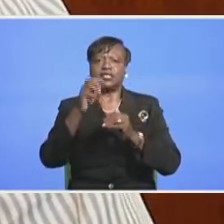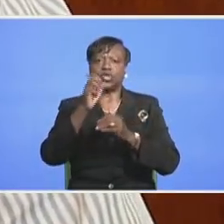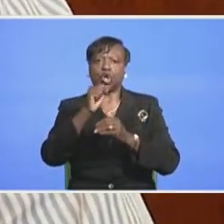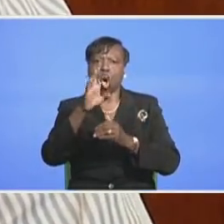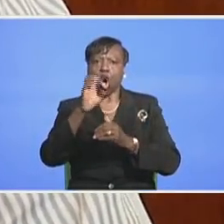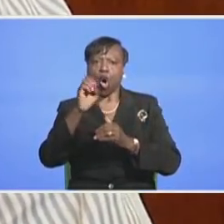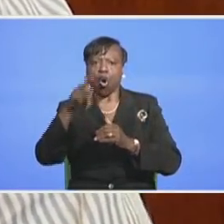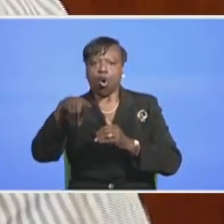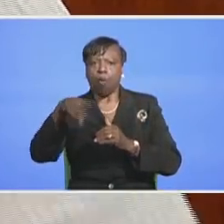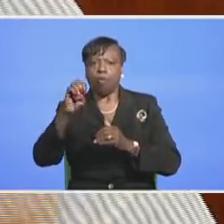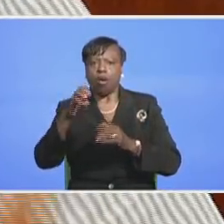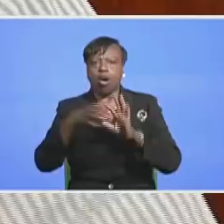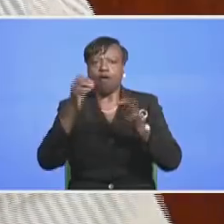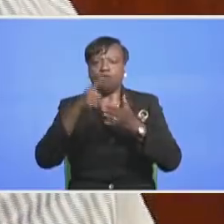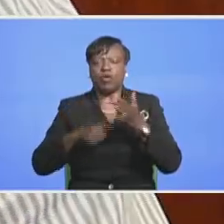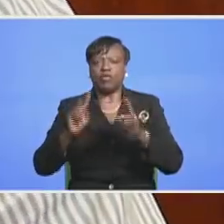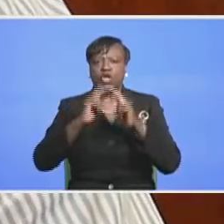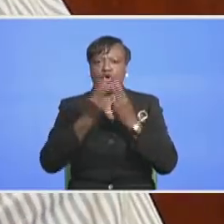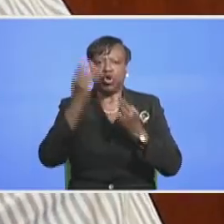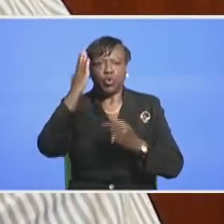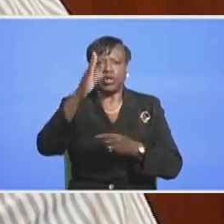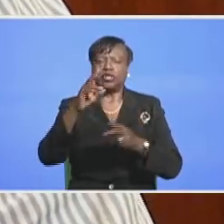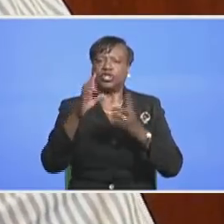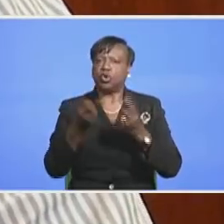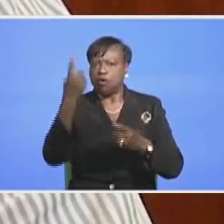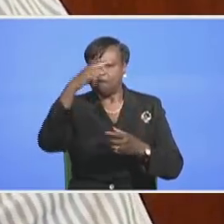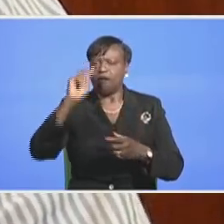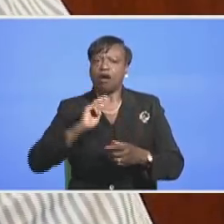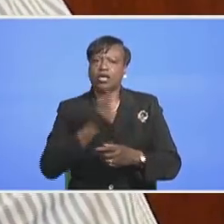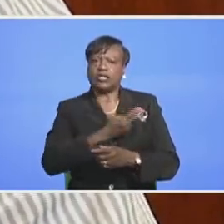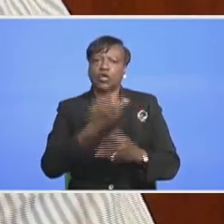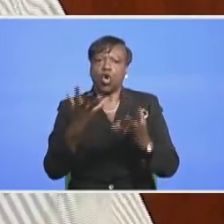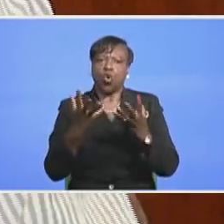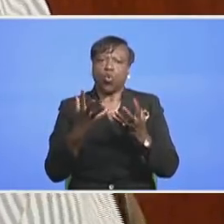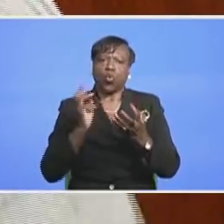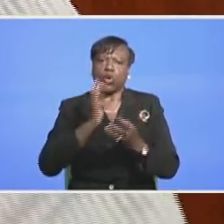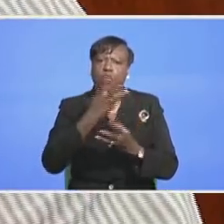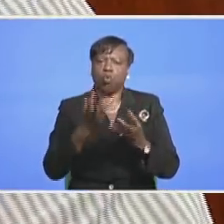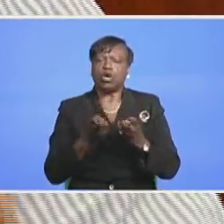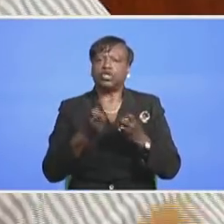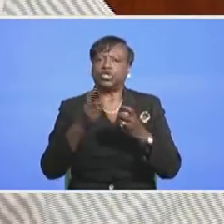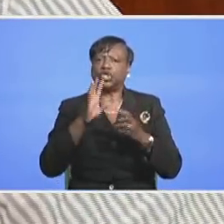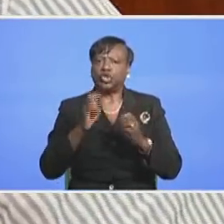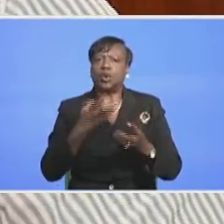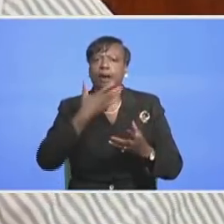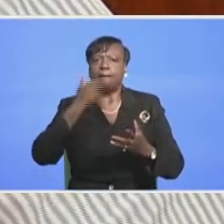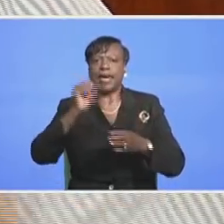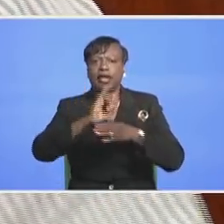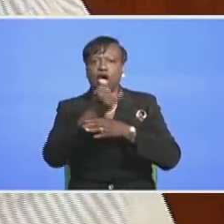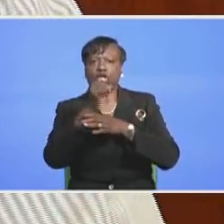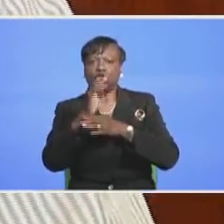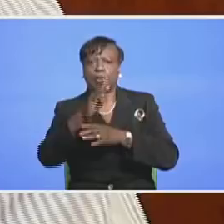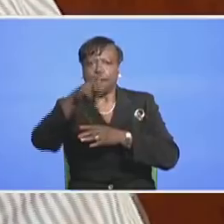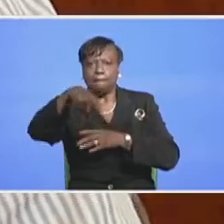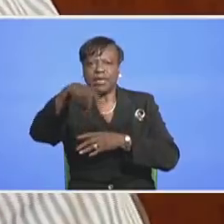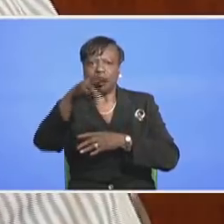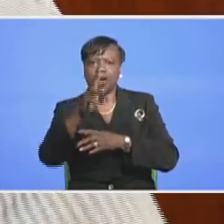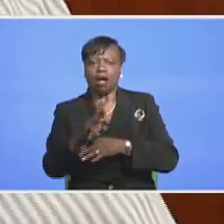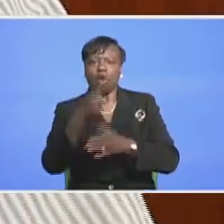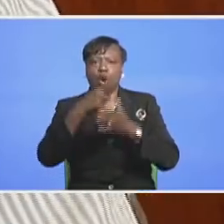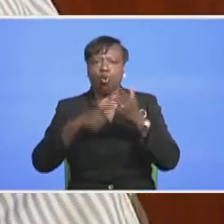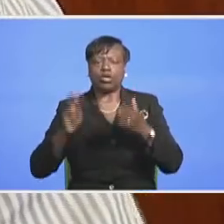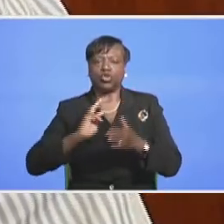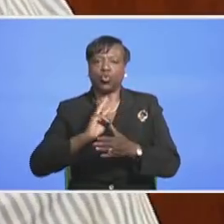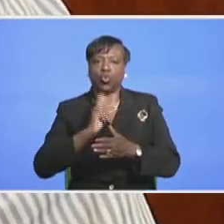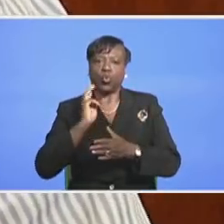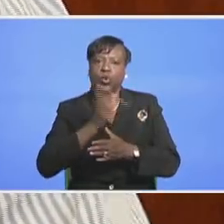do. And for us, what we intend to do is do a better job at PR and things that we would do for our members and for the organized and